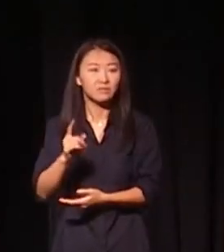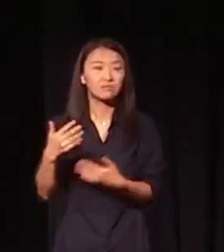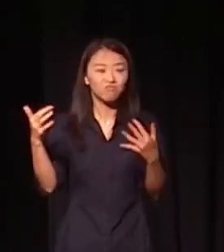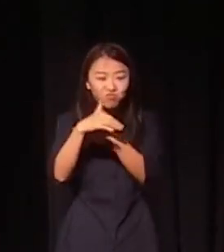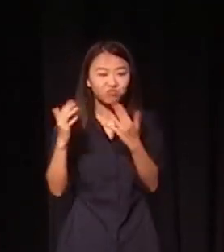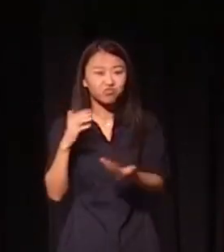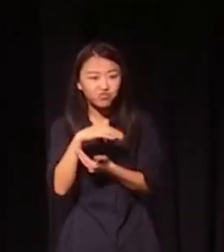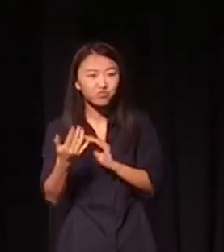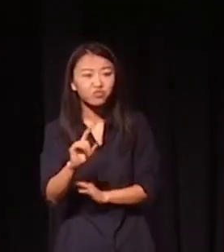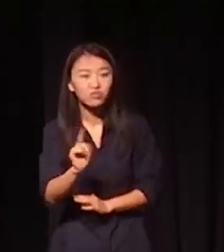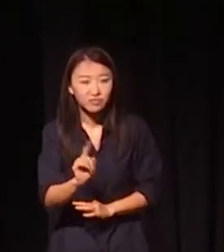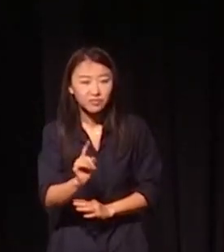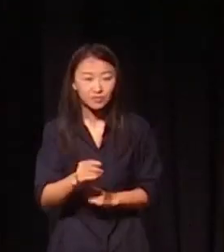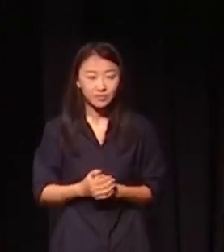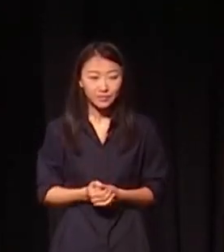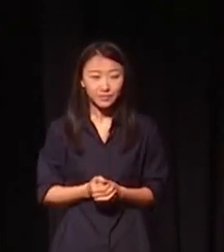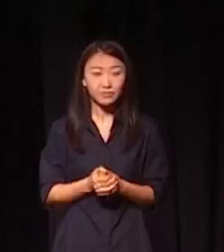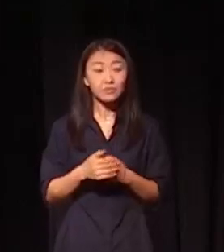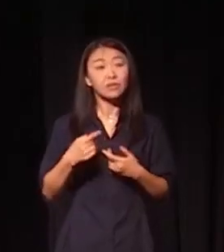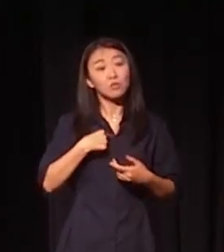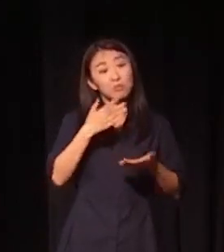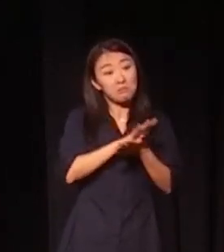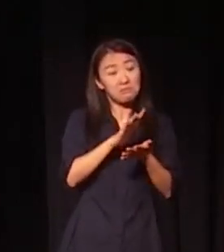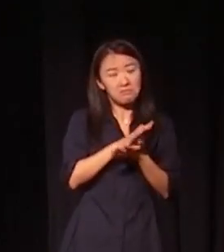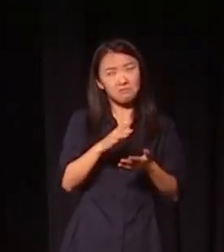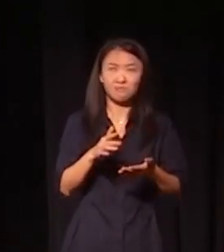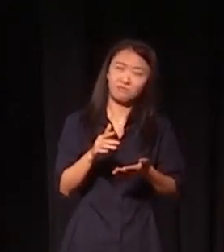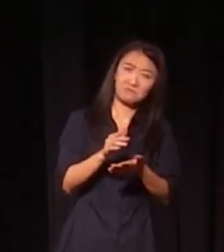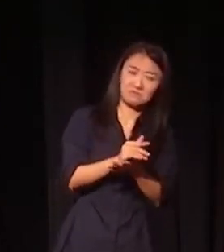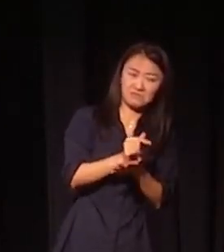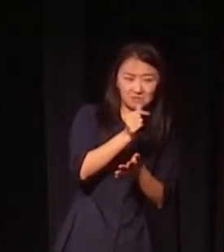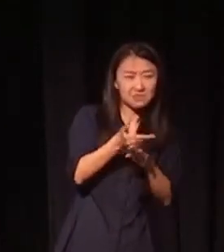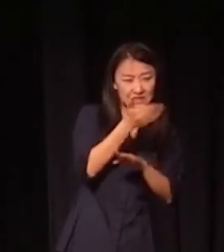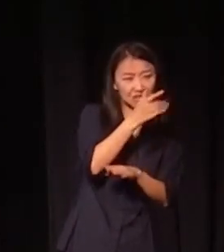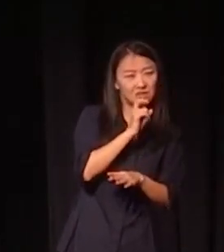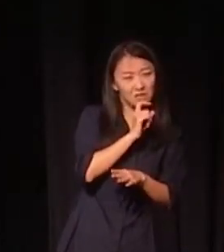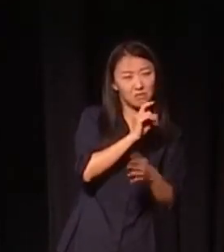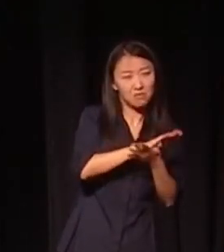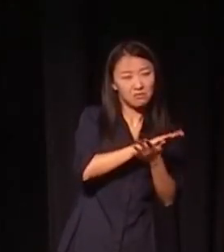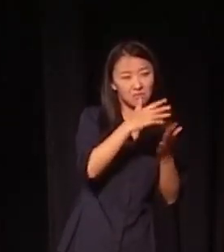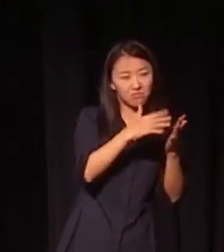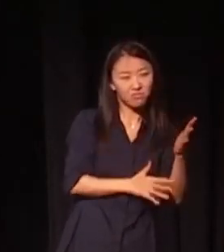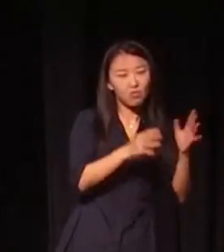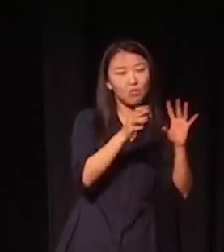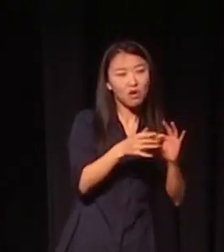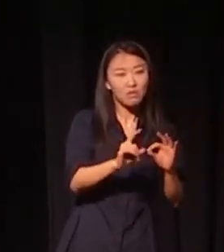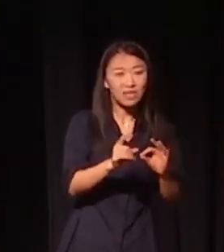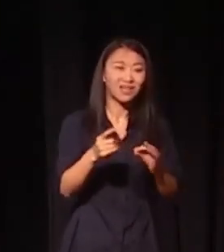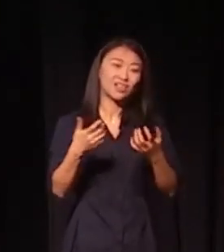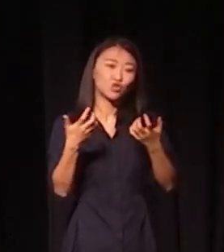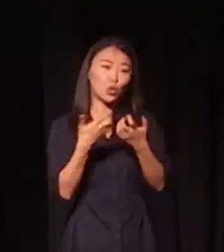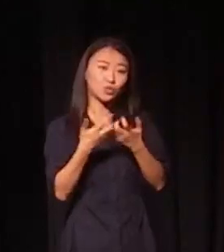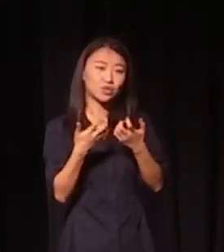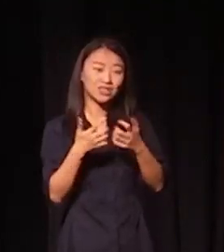I actually published an edited volume 10 years ago now about interpreter education in the digital age, and proposing